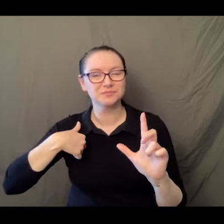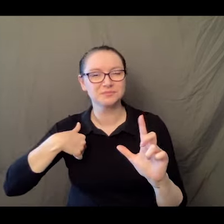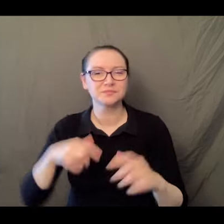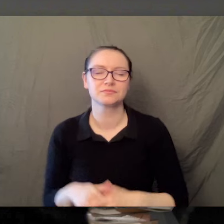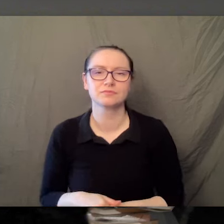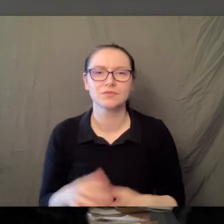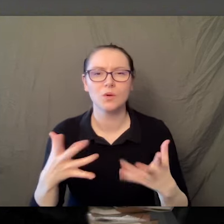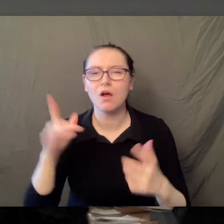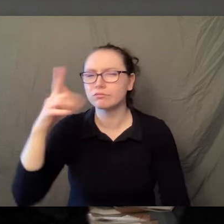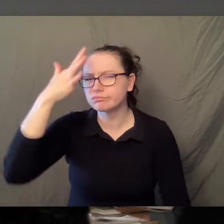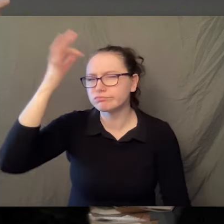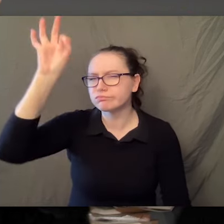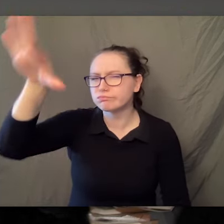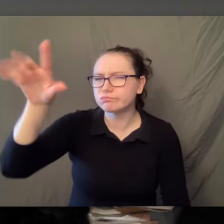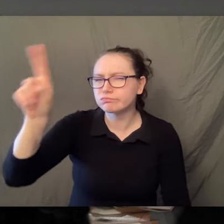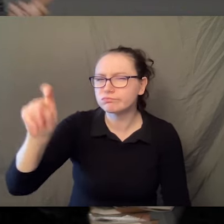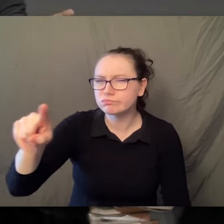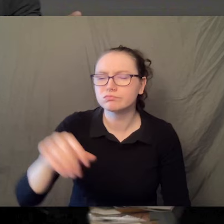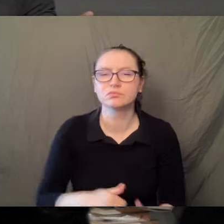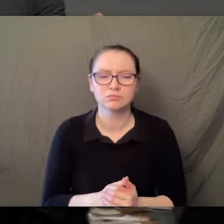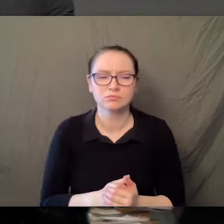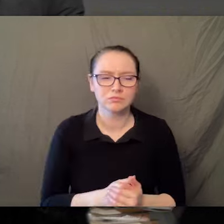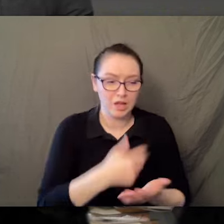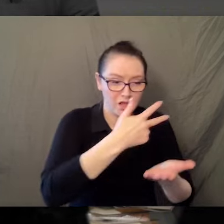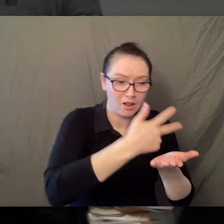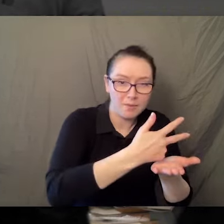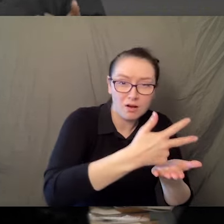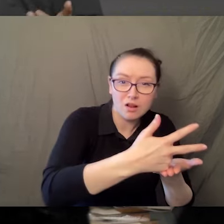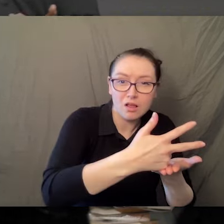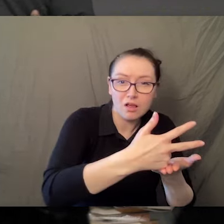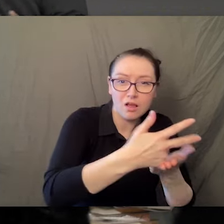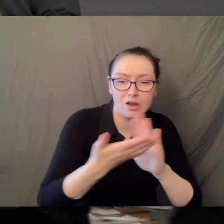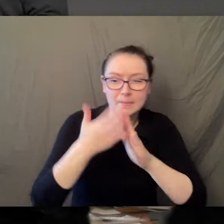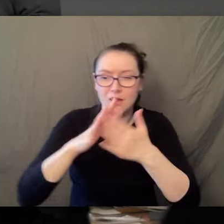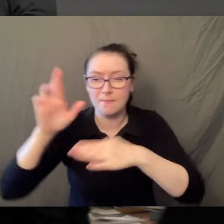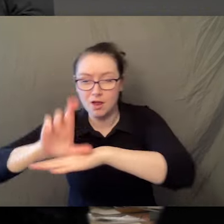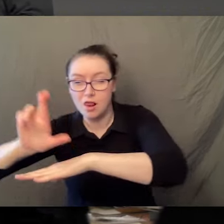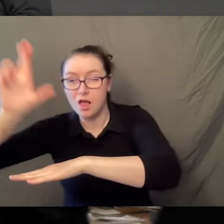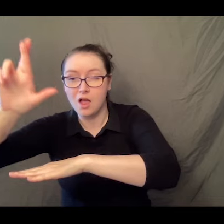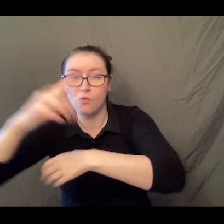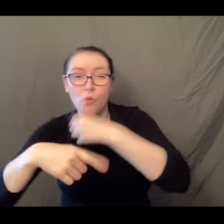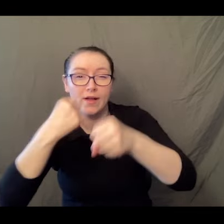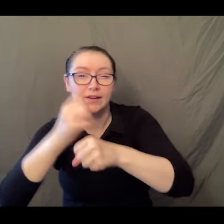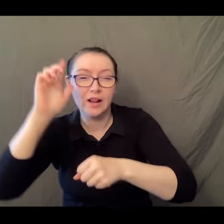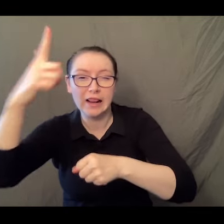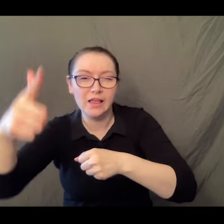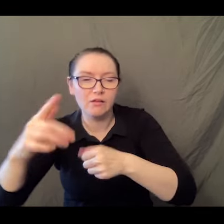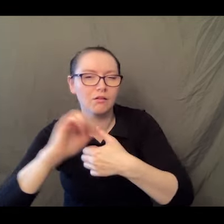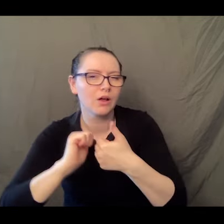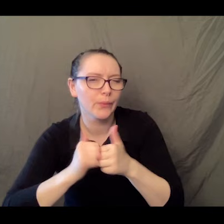first launch took off. And so a question that I want to pose to you is, what does it take to turn a parking lot into a launch